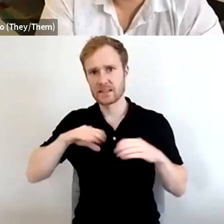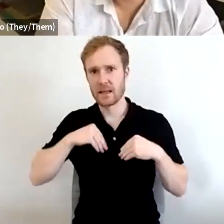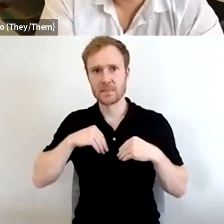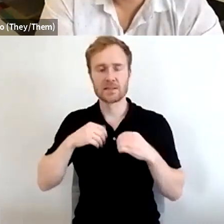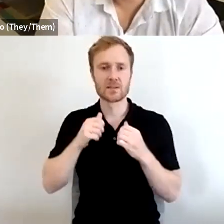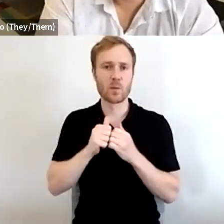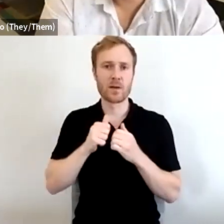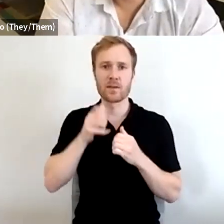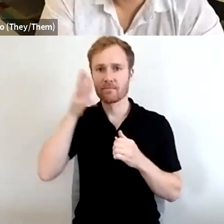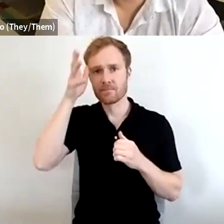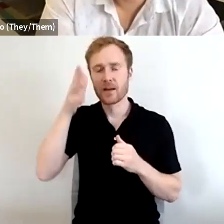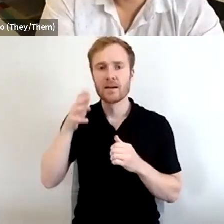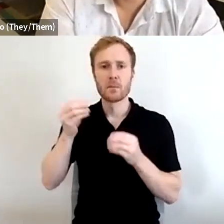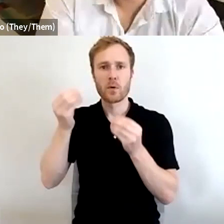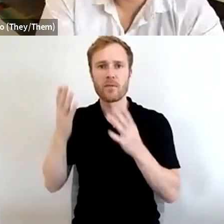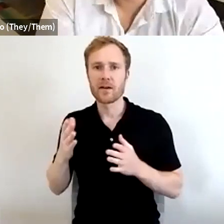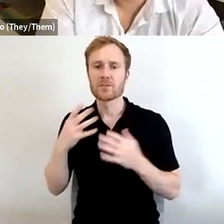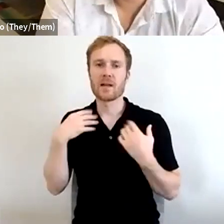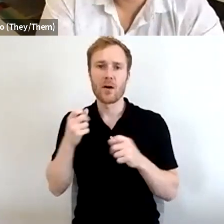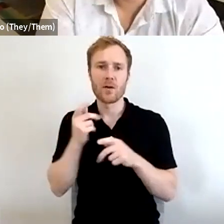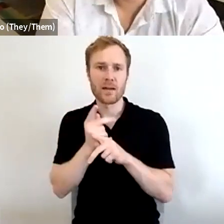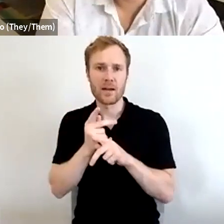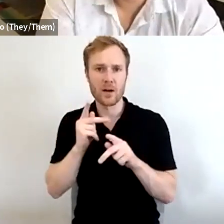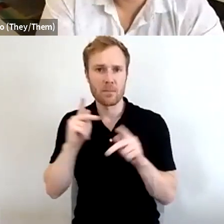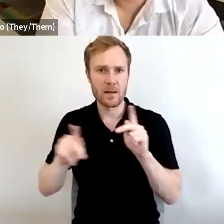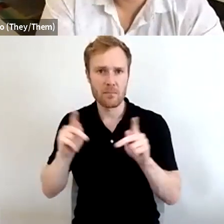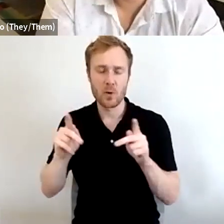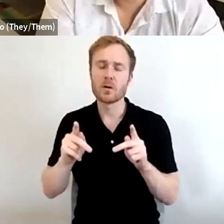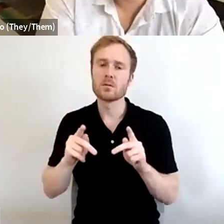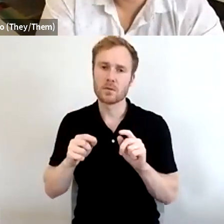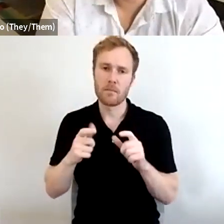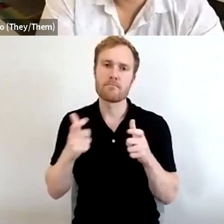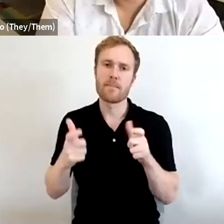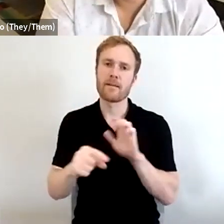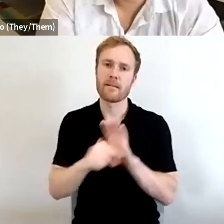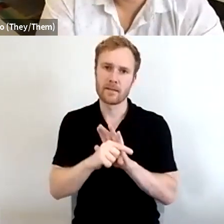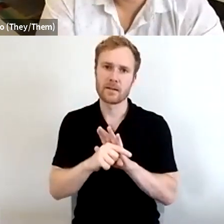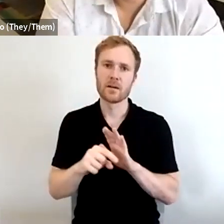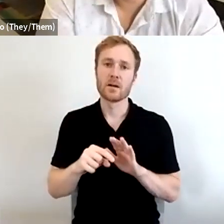can be a huge detriment. Dealing with guilt and shame